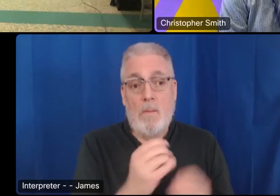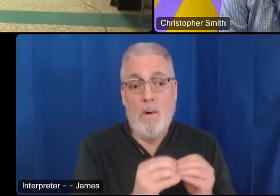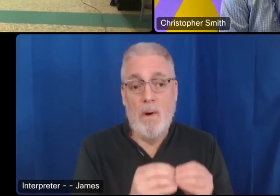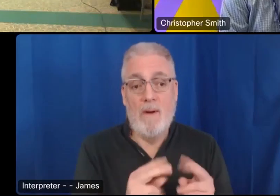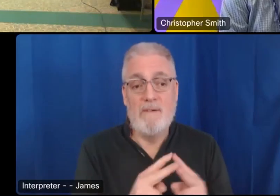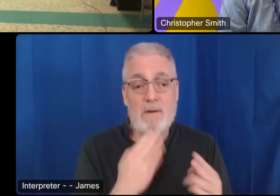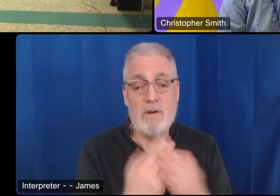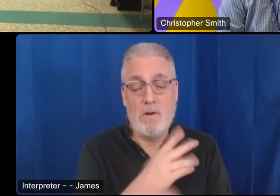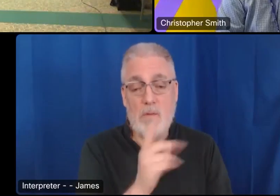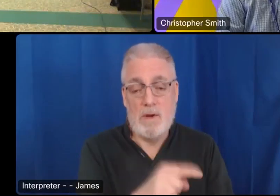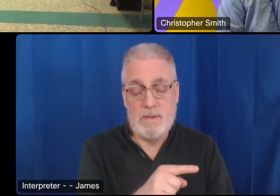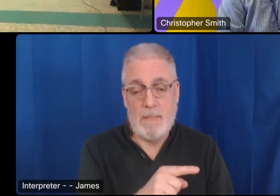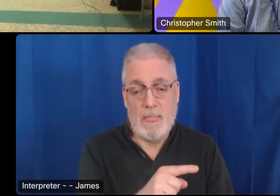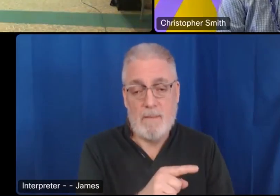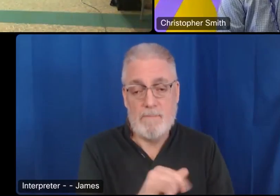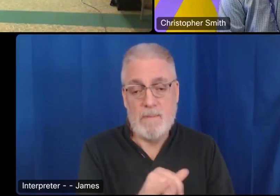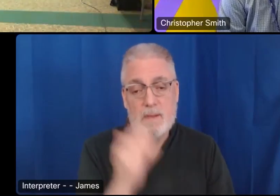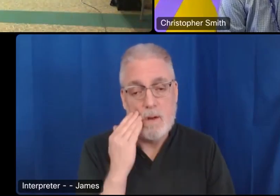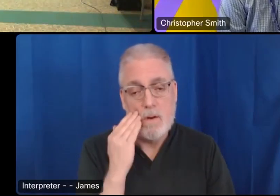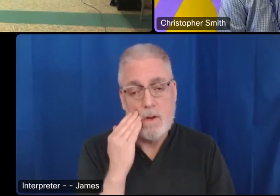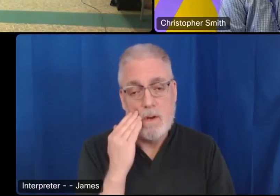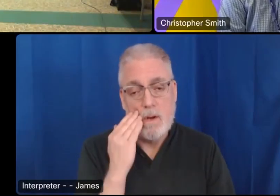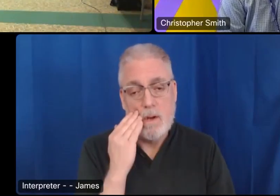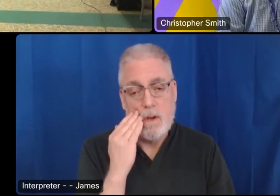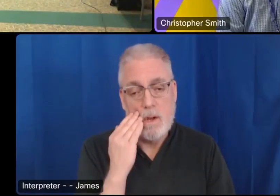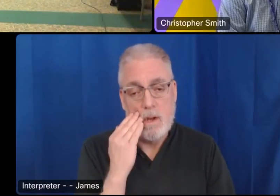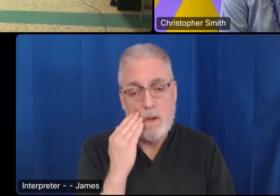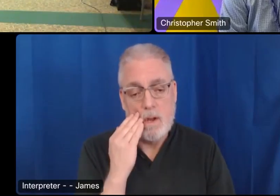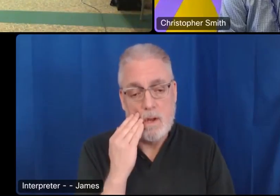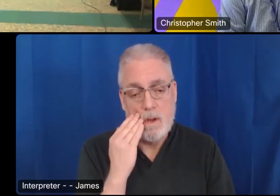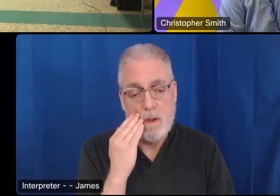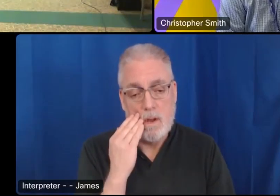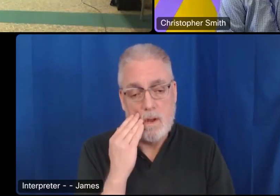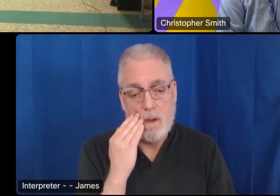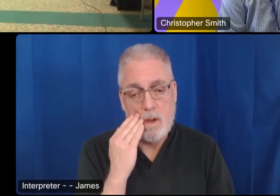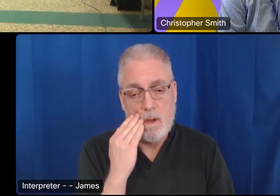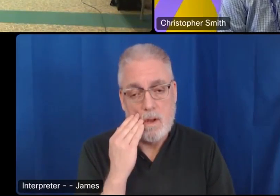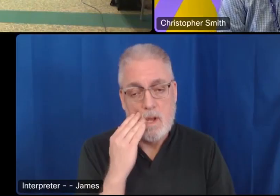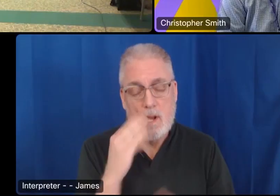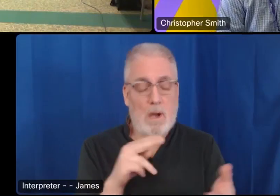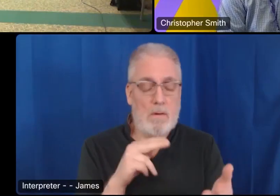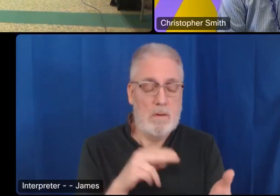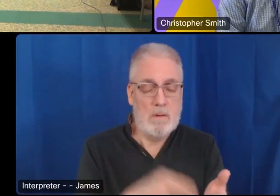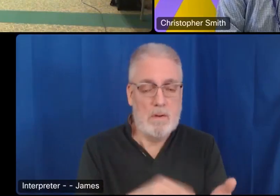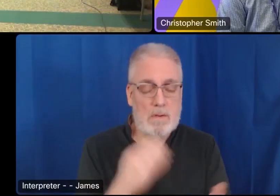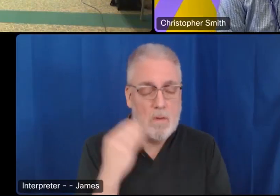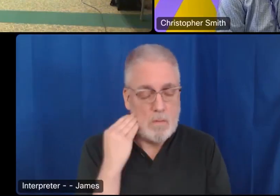nursing homes are, I mean, it's sad when state agencies answer these questions in this way, but it's the